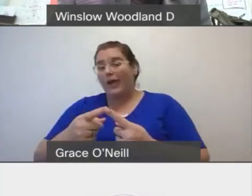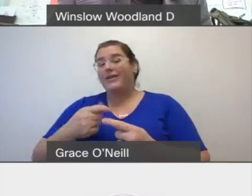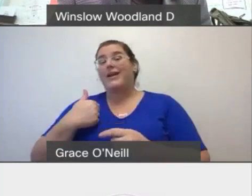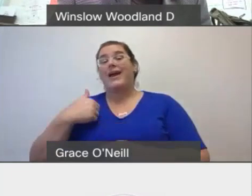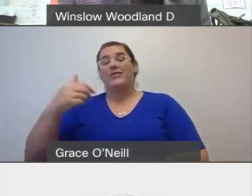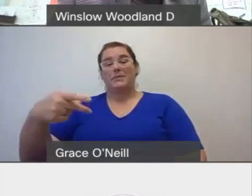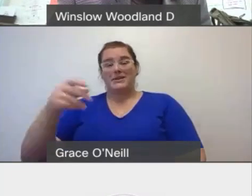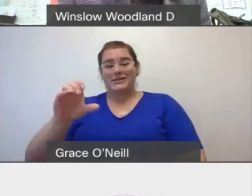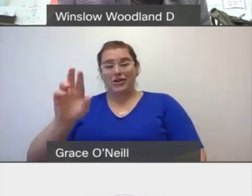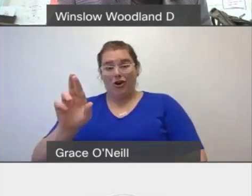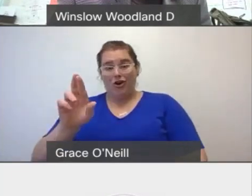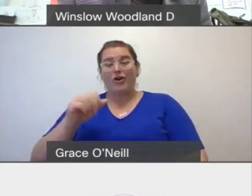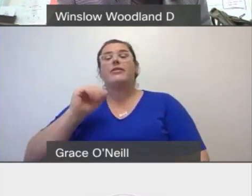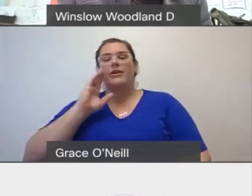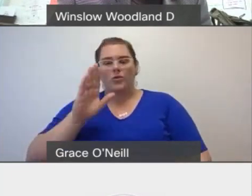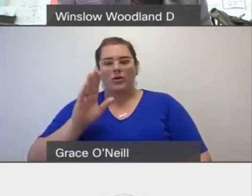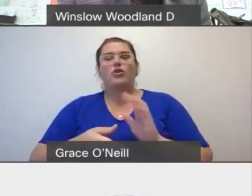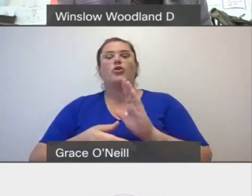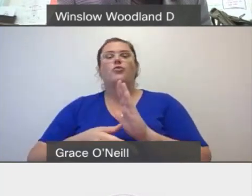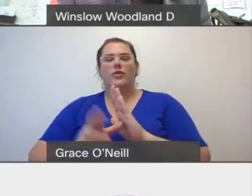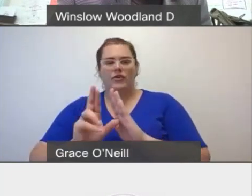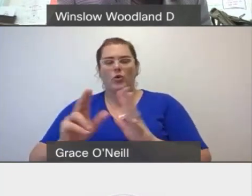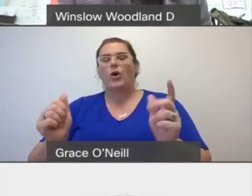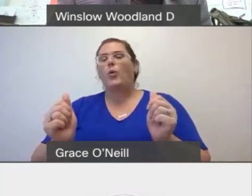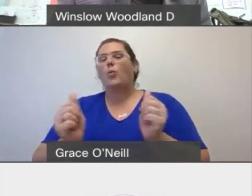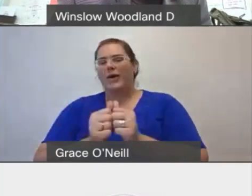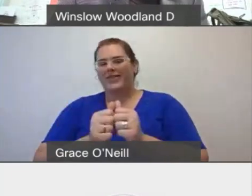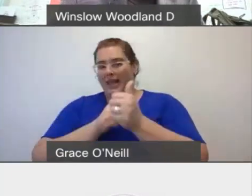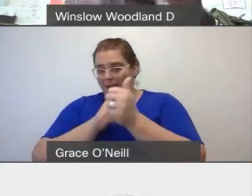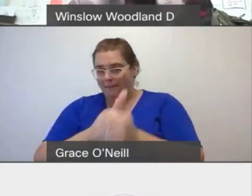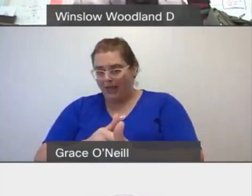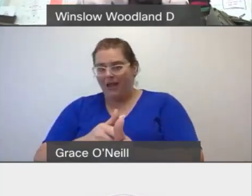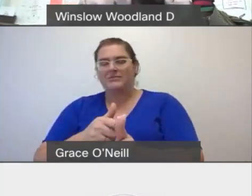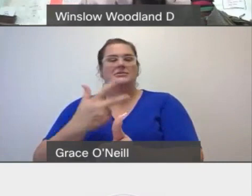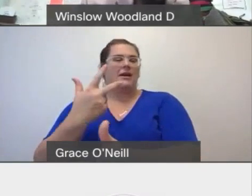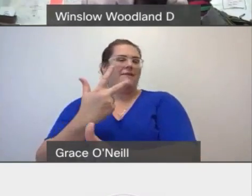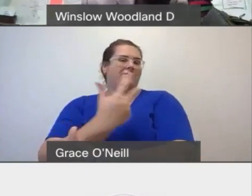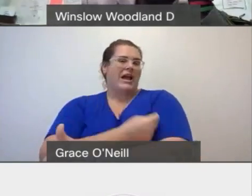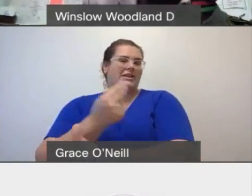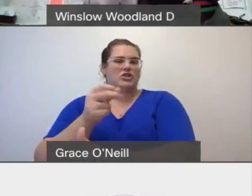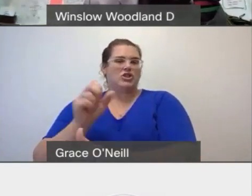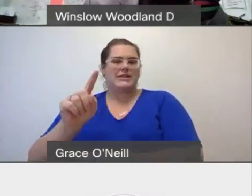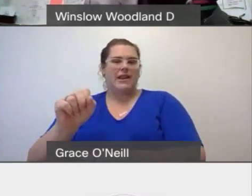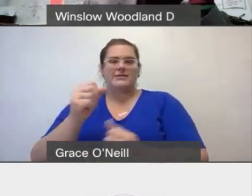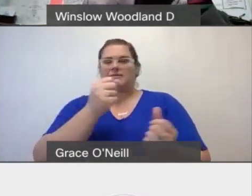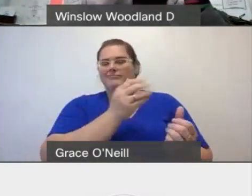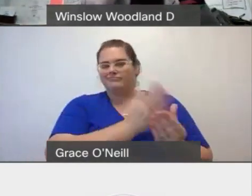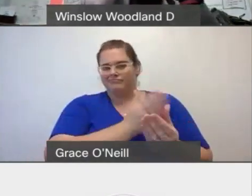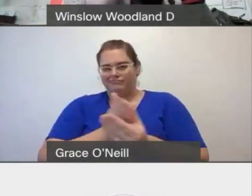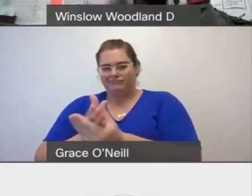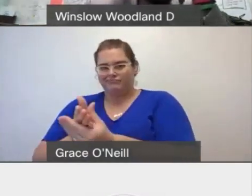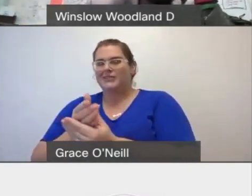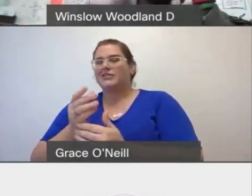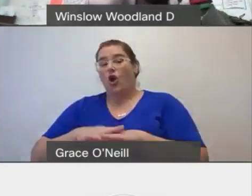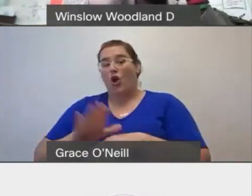the compliance with vaccination status of your employees. And so making sure that if they're